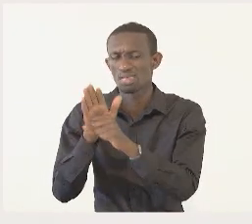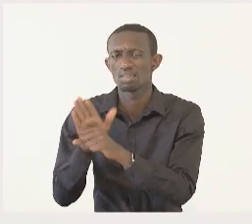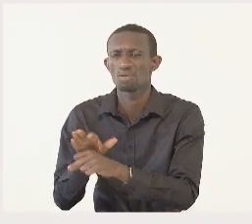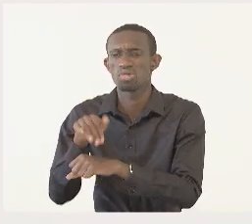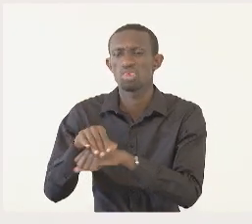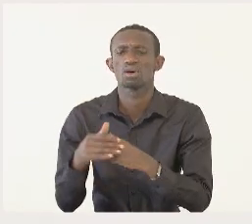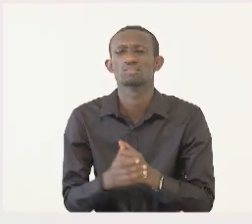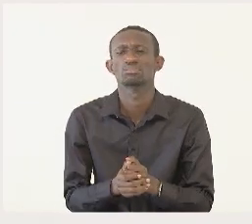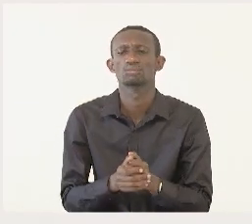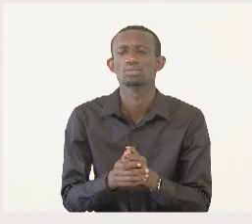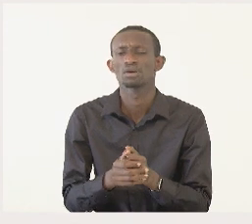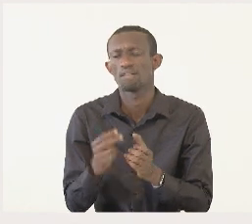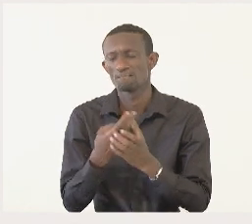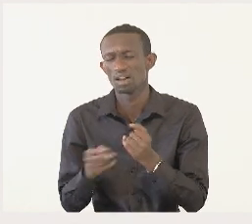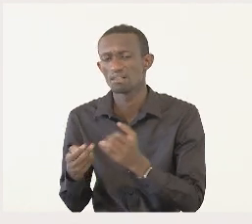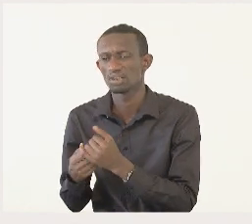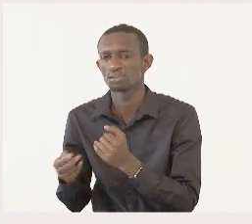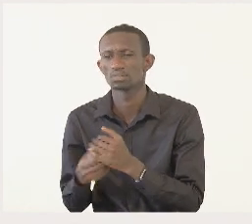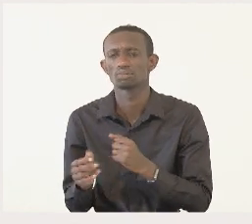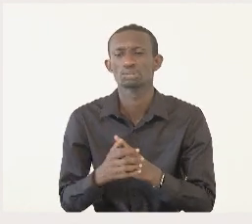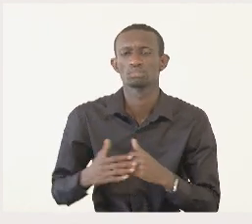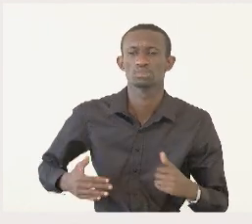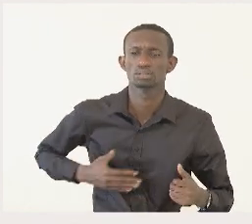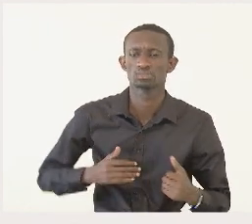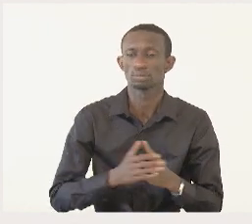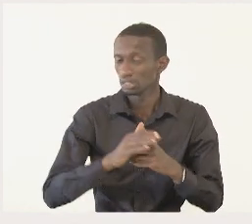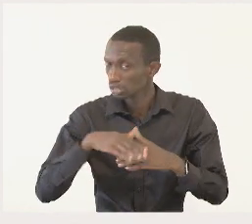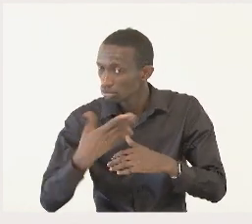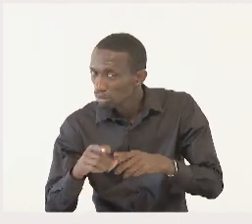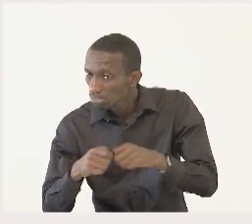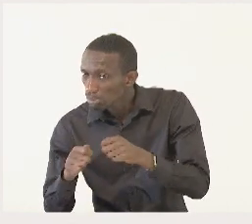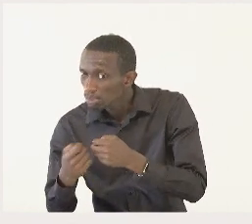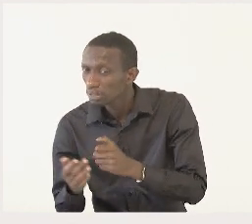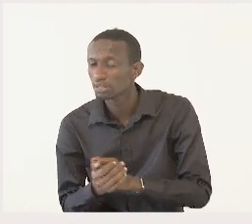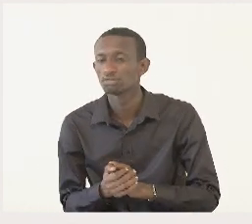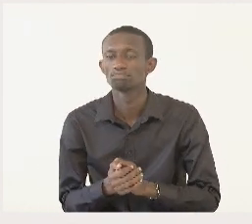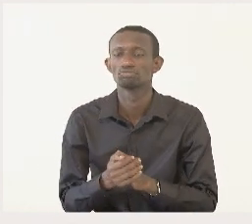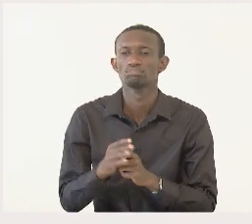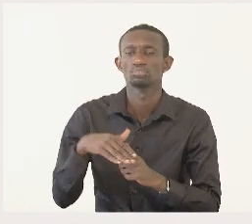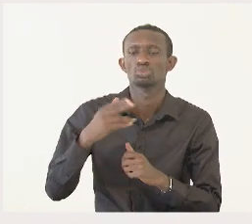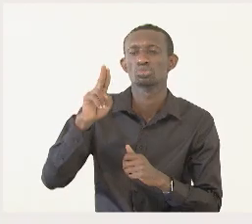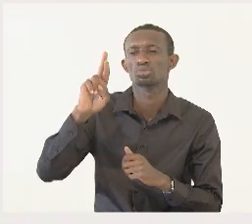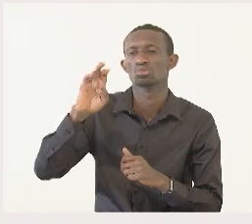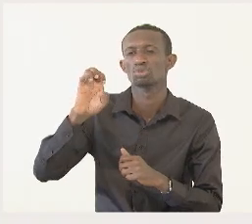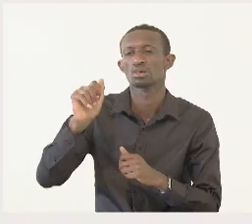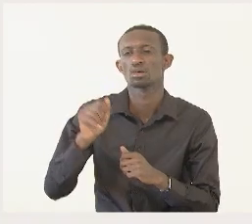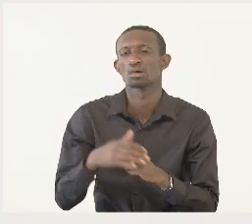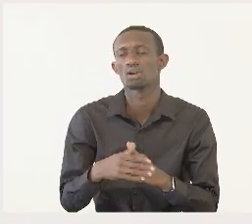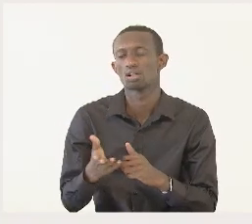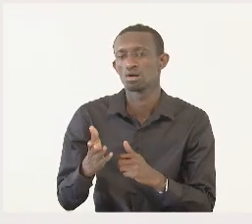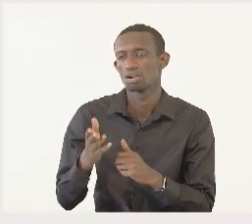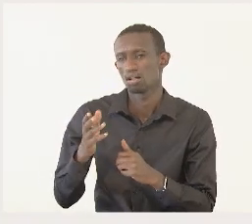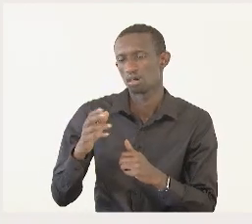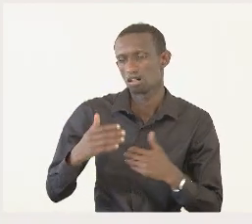to be broken down by the liver, and after converting them into urea and glycogen, and after the liver is able to store the